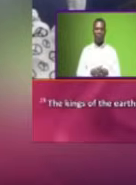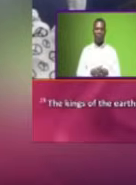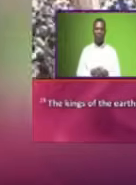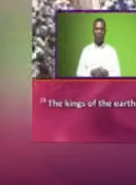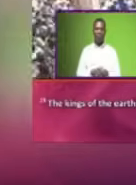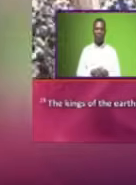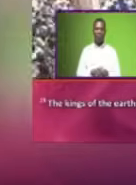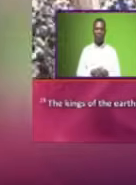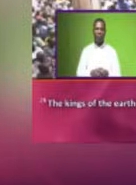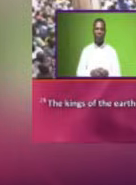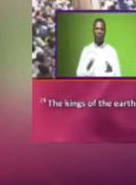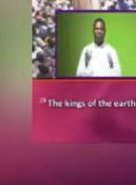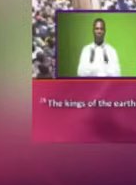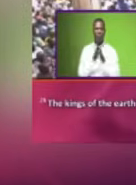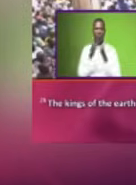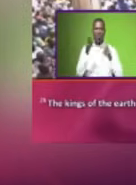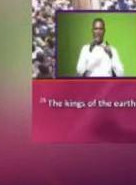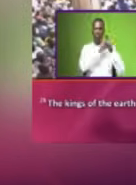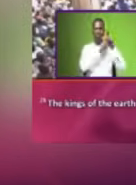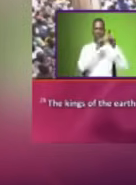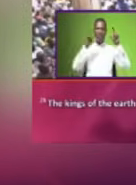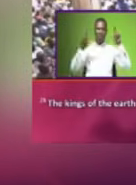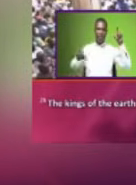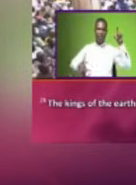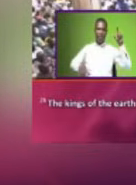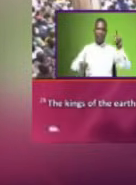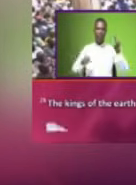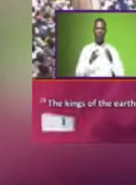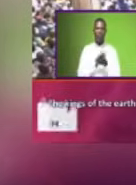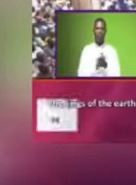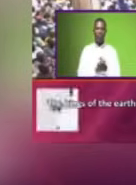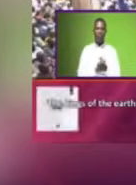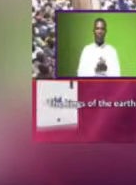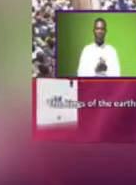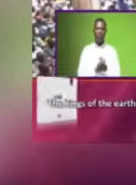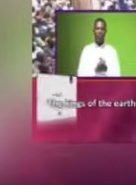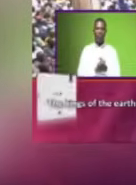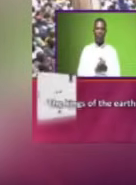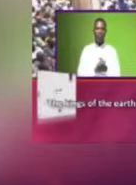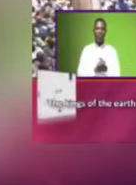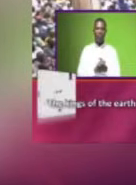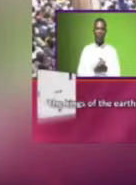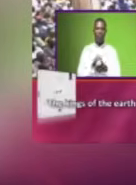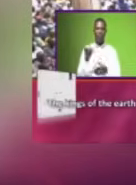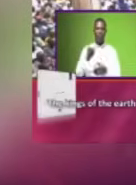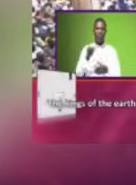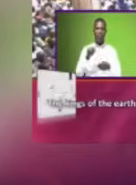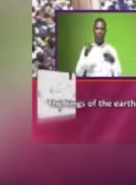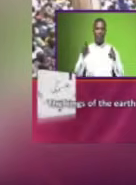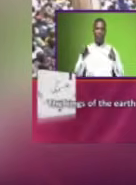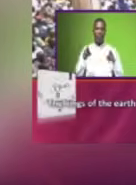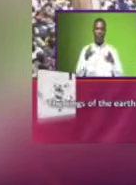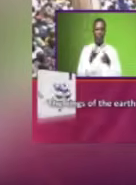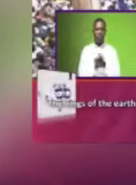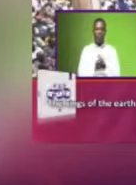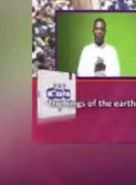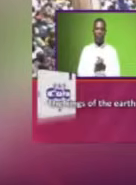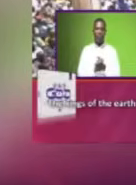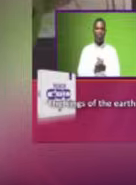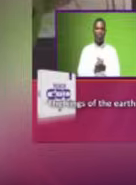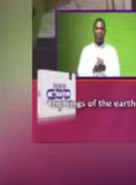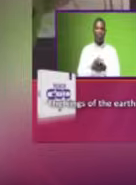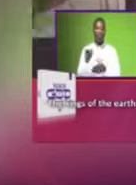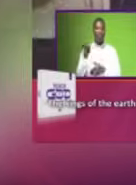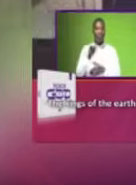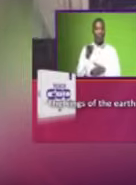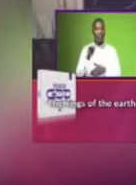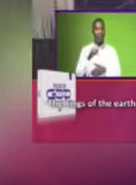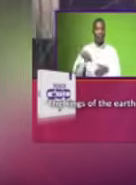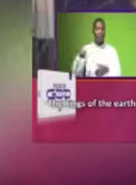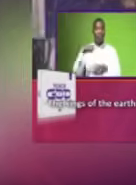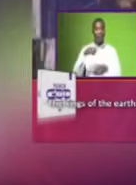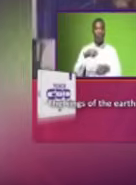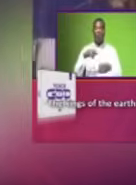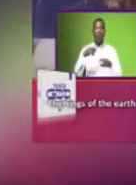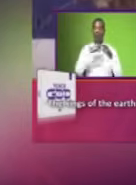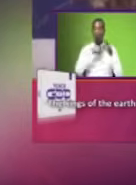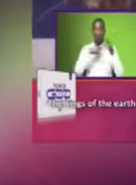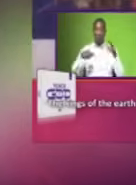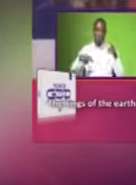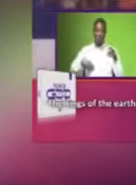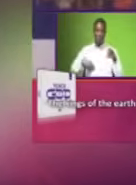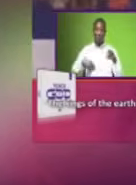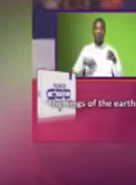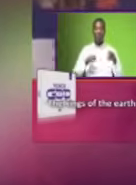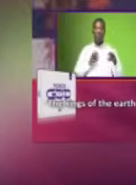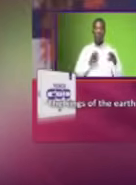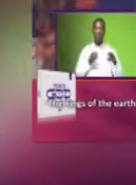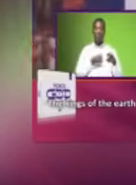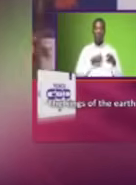ministry. Praise the Lord. Hallelujah. Sanatia. Sanian Philadelphia for young